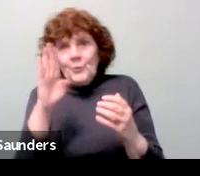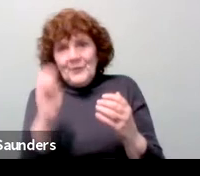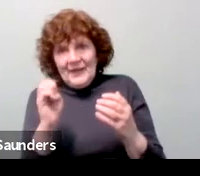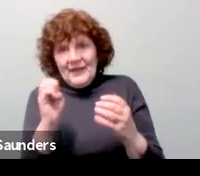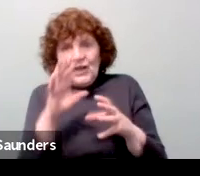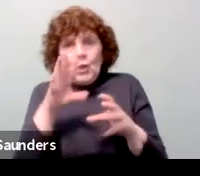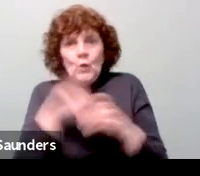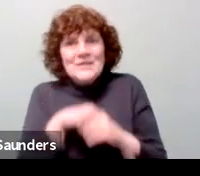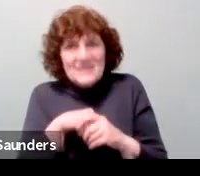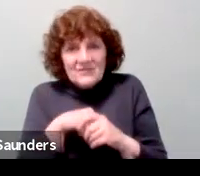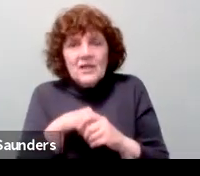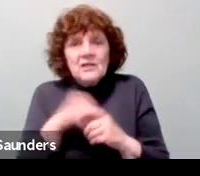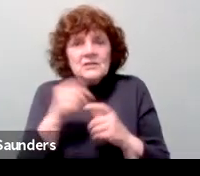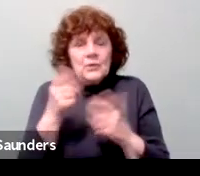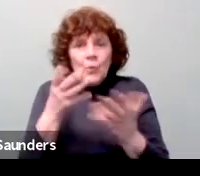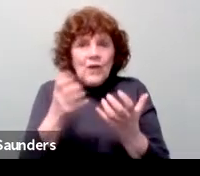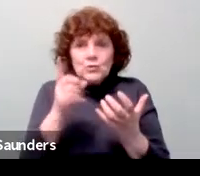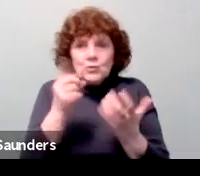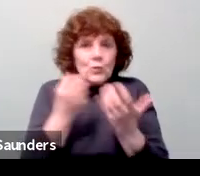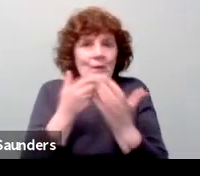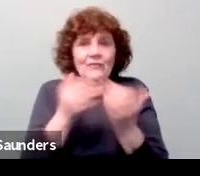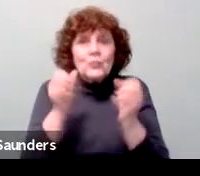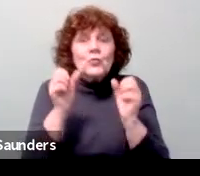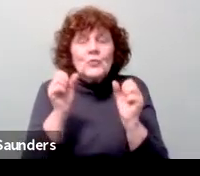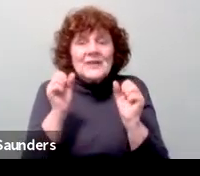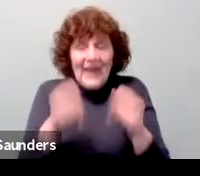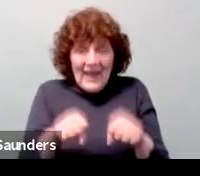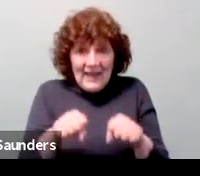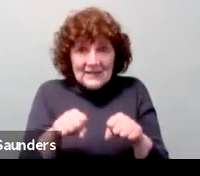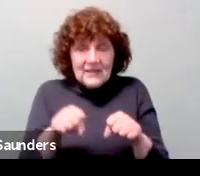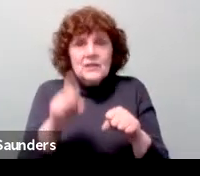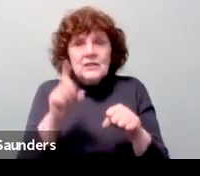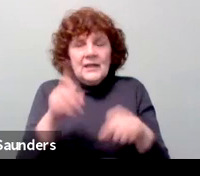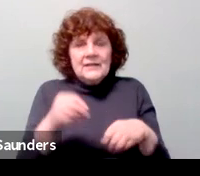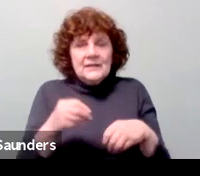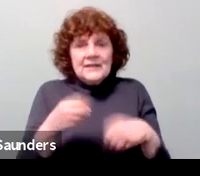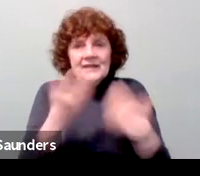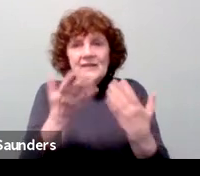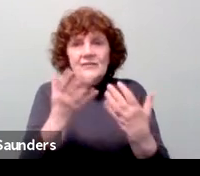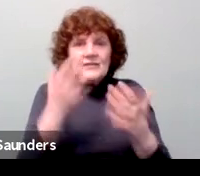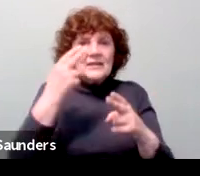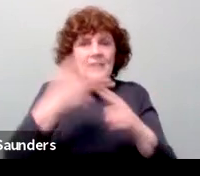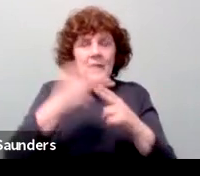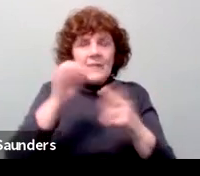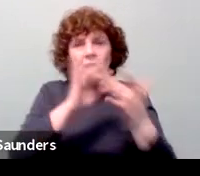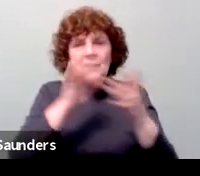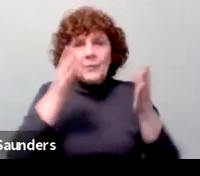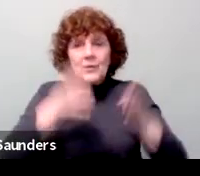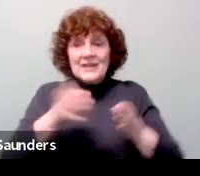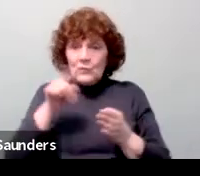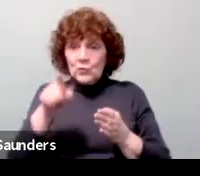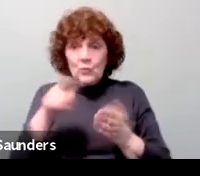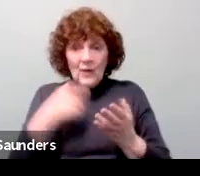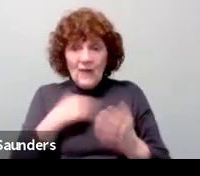in whatever way that you can, and gives a clear contact person that someone can contact if they have an access need